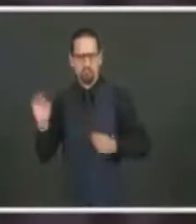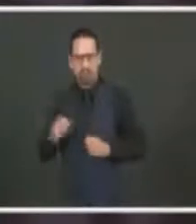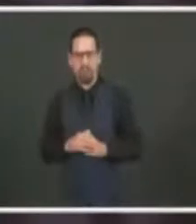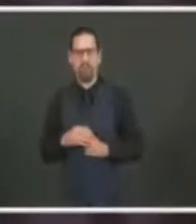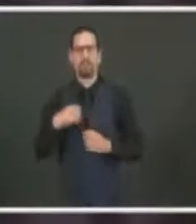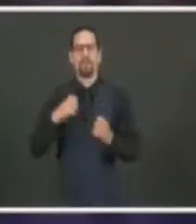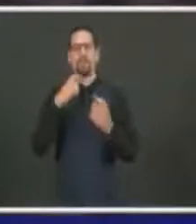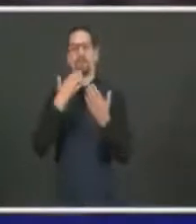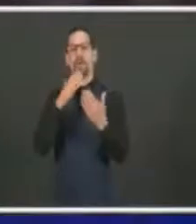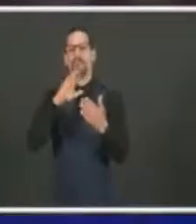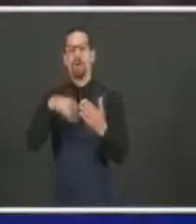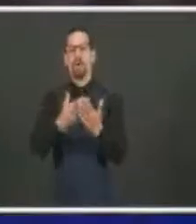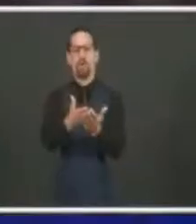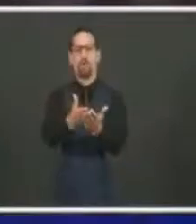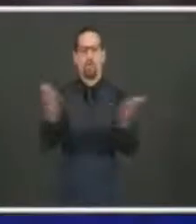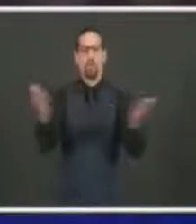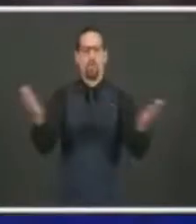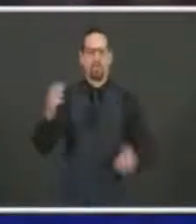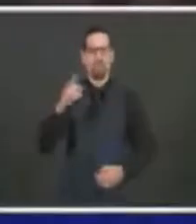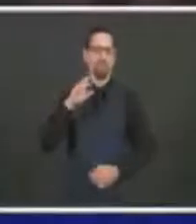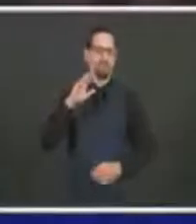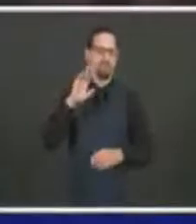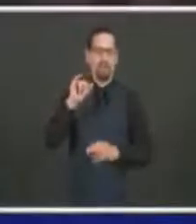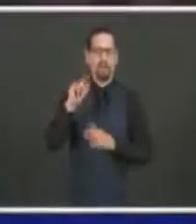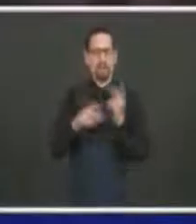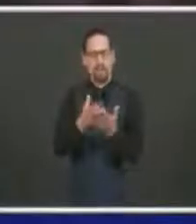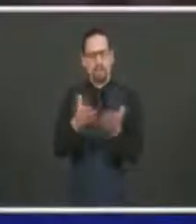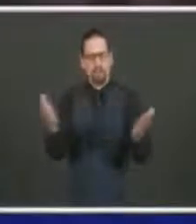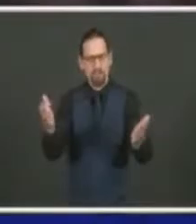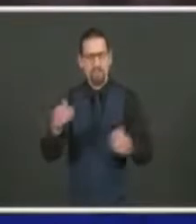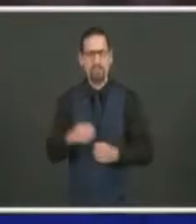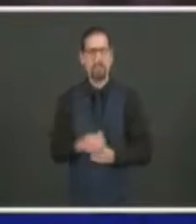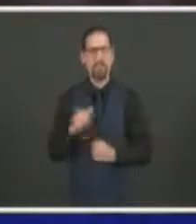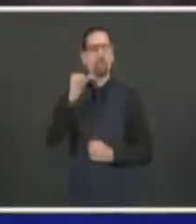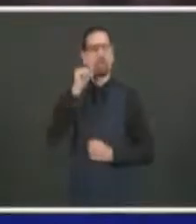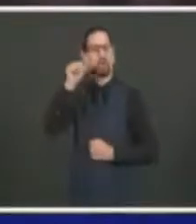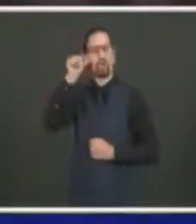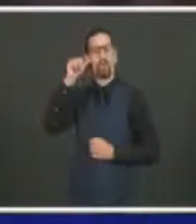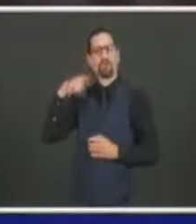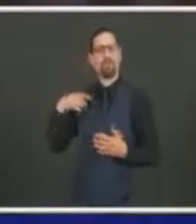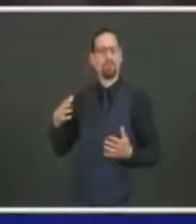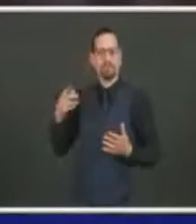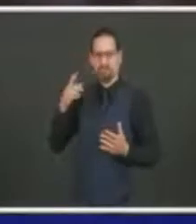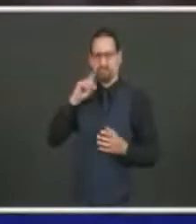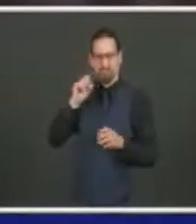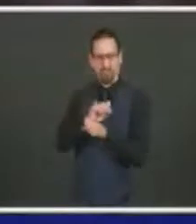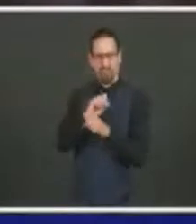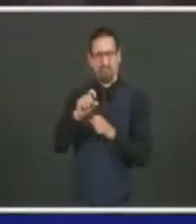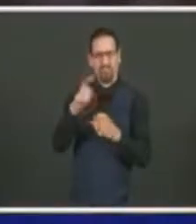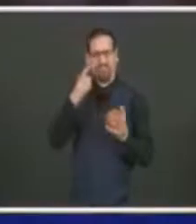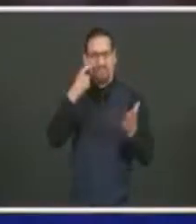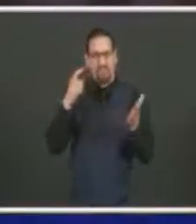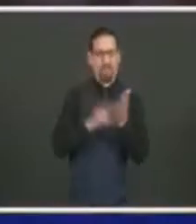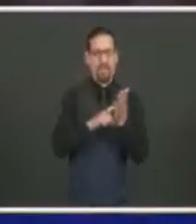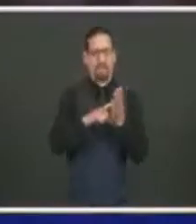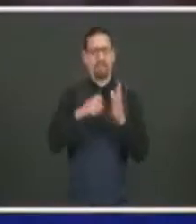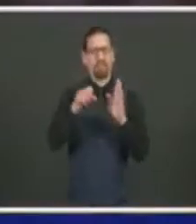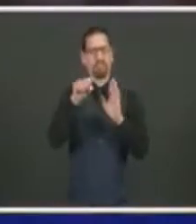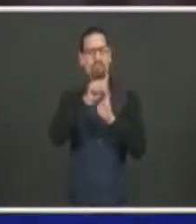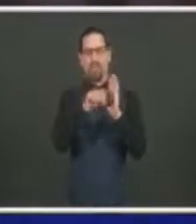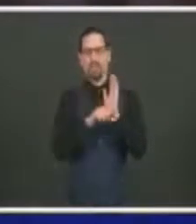yesterday showing that there are only 2 states in America, only 2 states in the country, that are continuing to